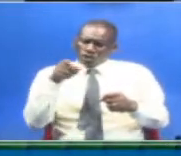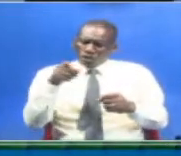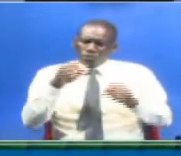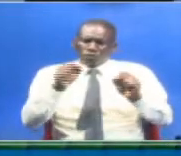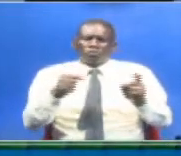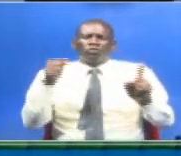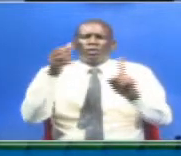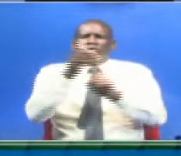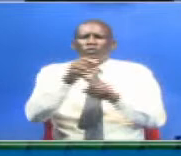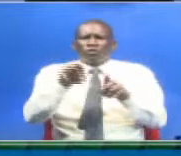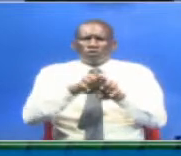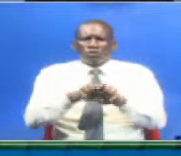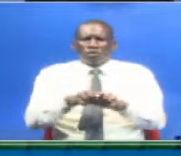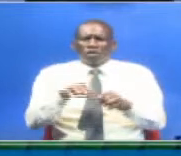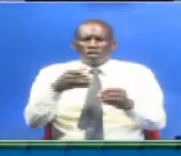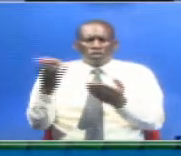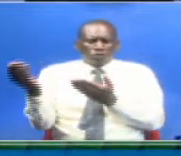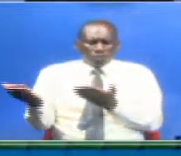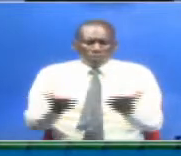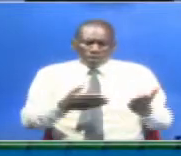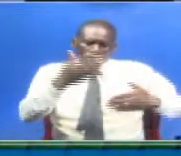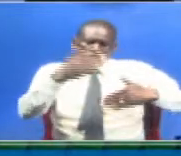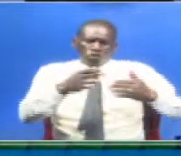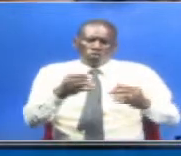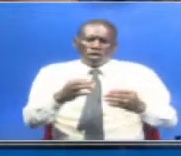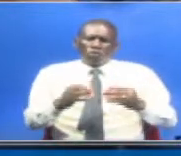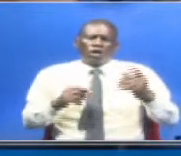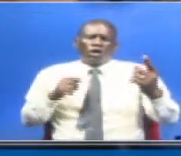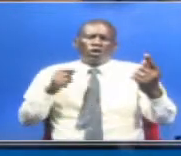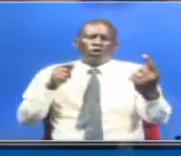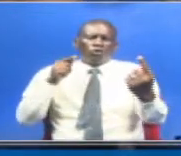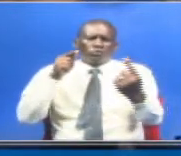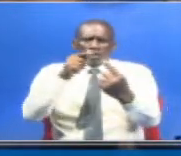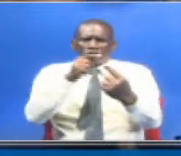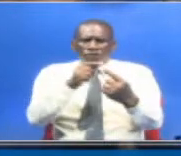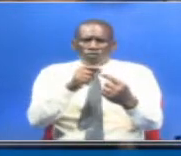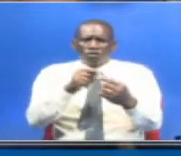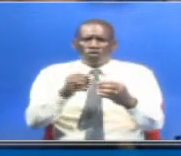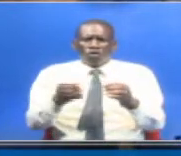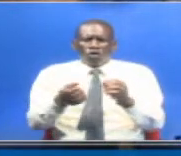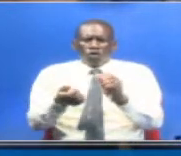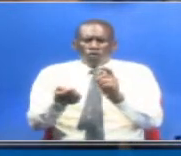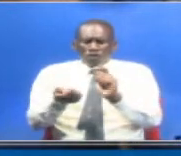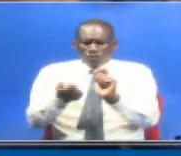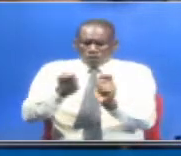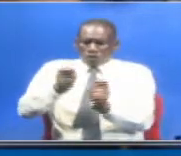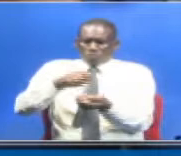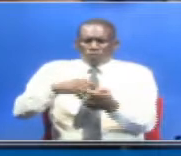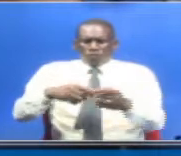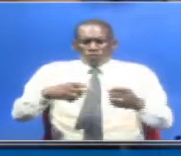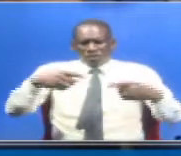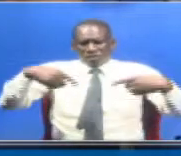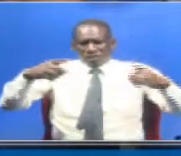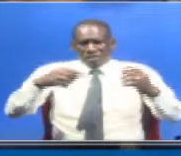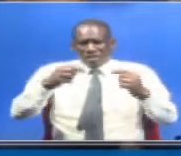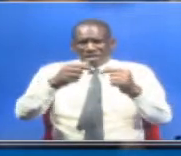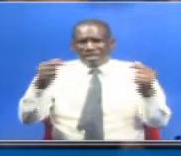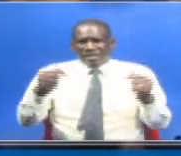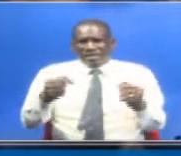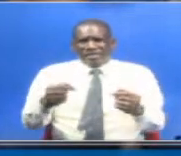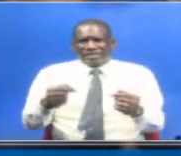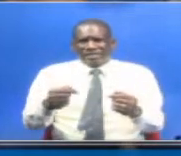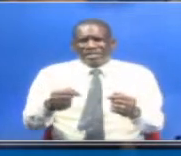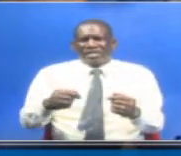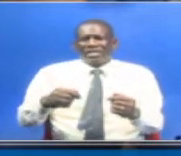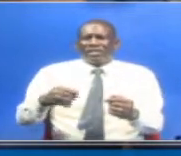this will bring us closer to our ultimate goal of delivering transformative progress against the Paris Agreement.